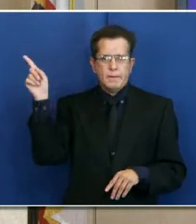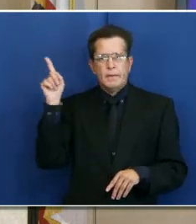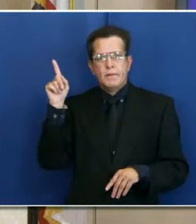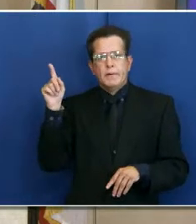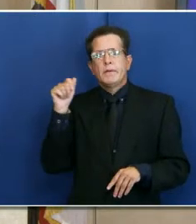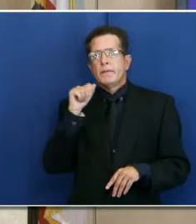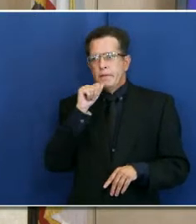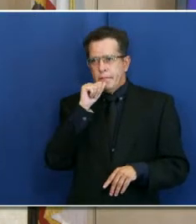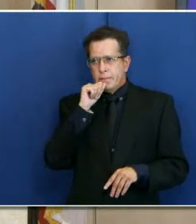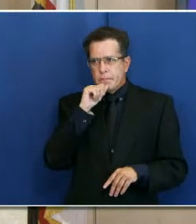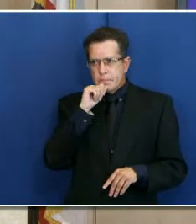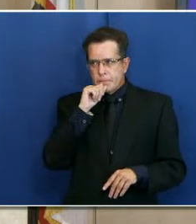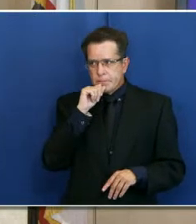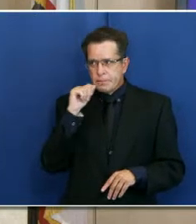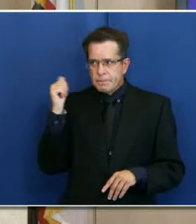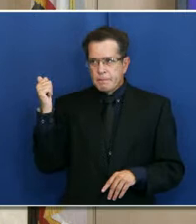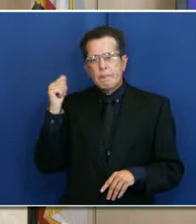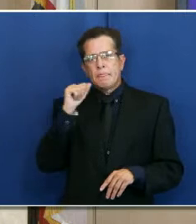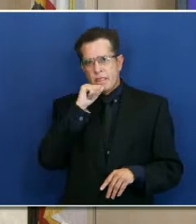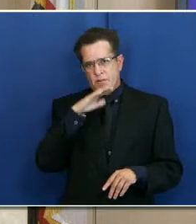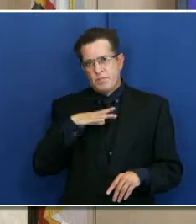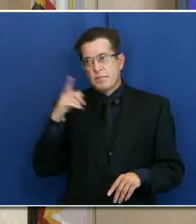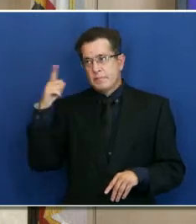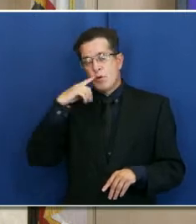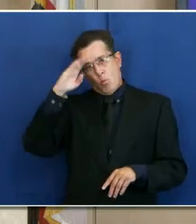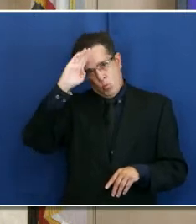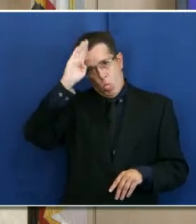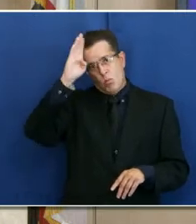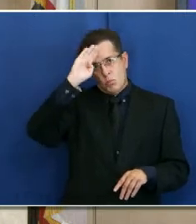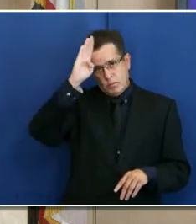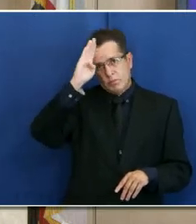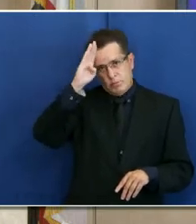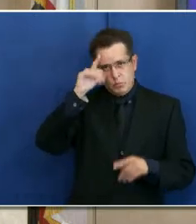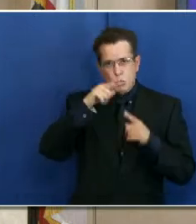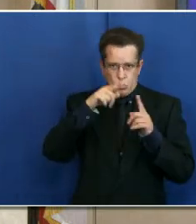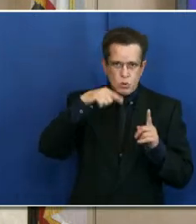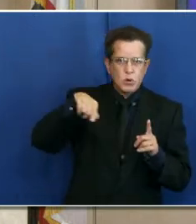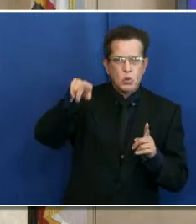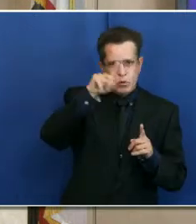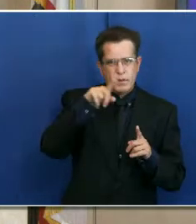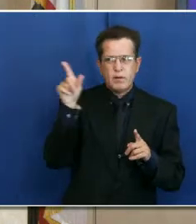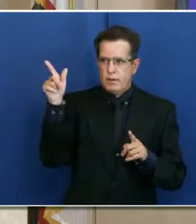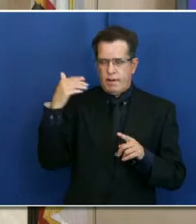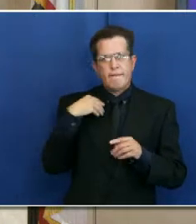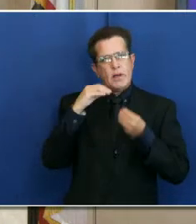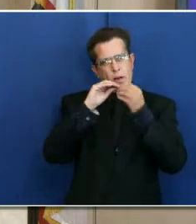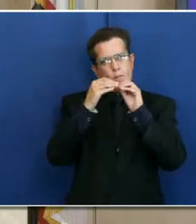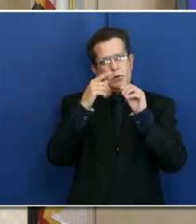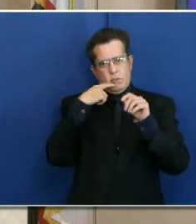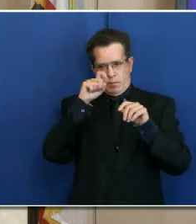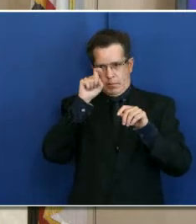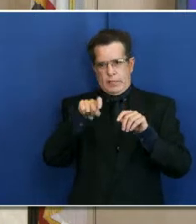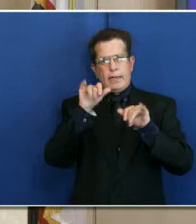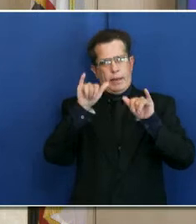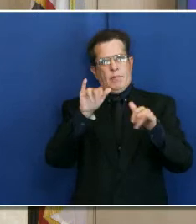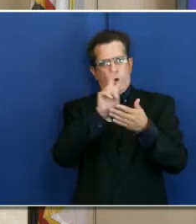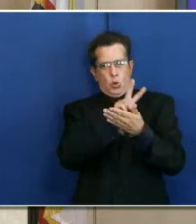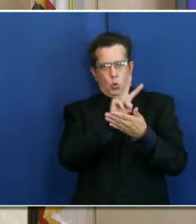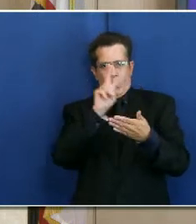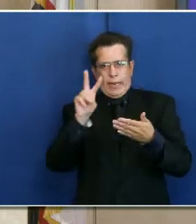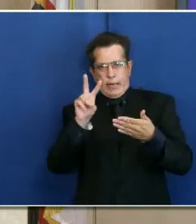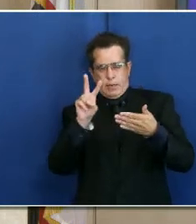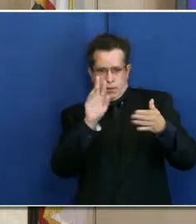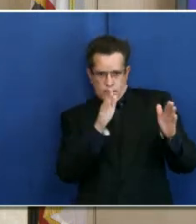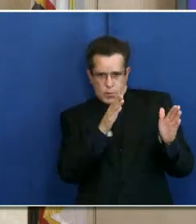Here. Thank you very much. My question is, you mentioned the case numbers must be maintained for 2 weeks to move into a different tier,